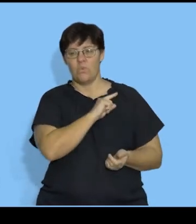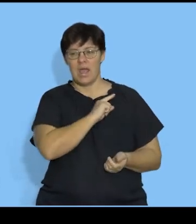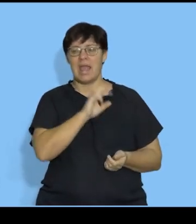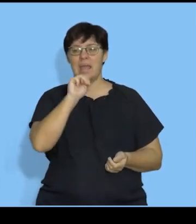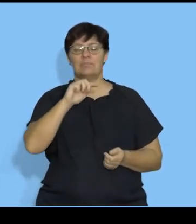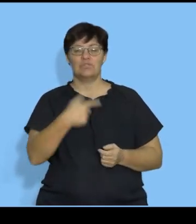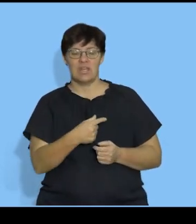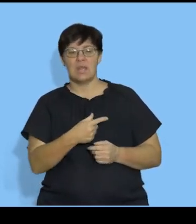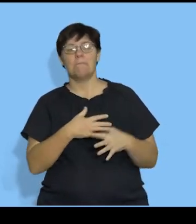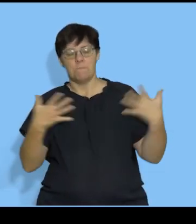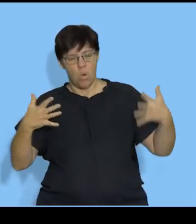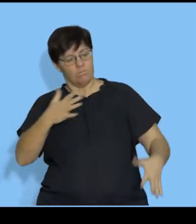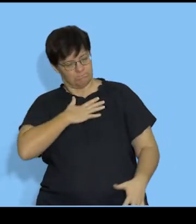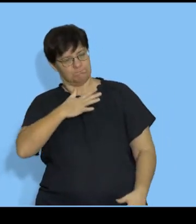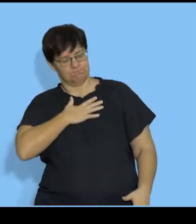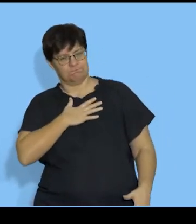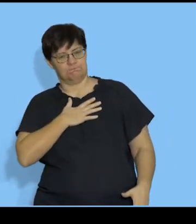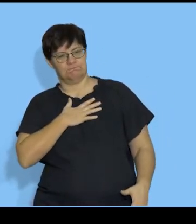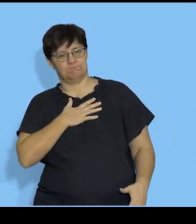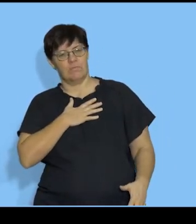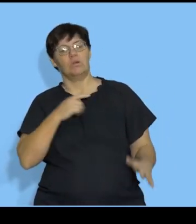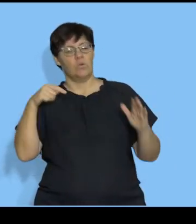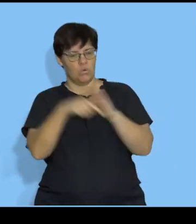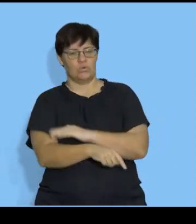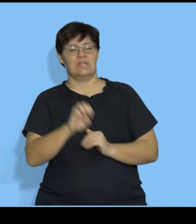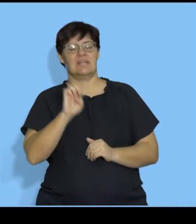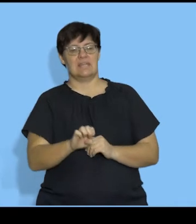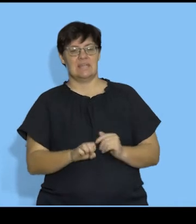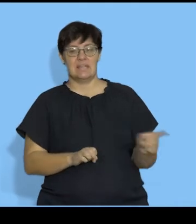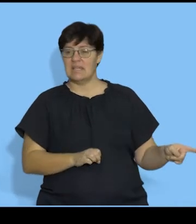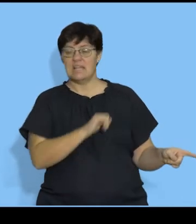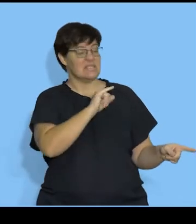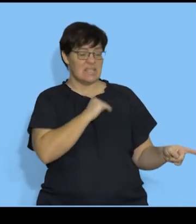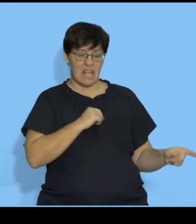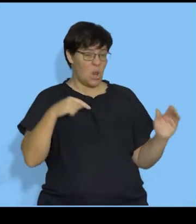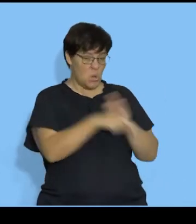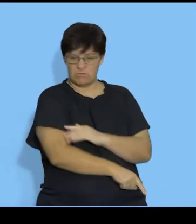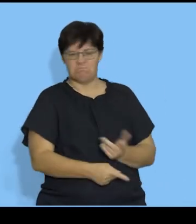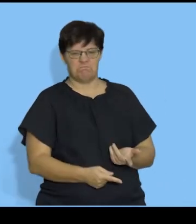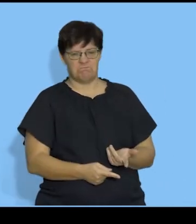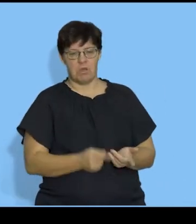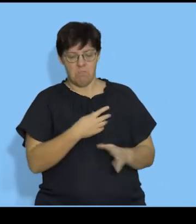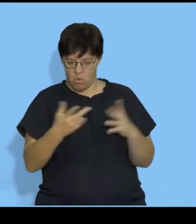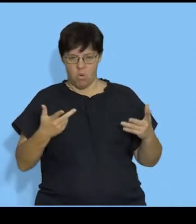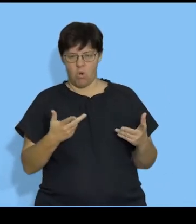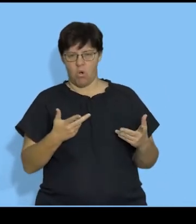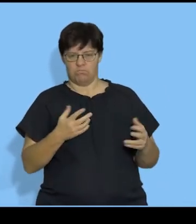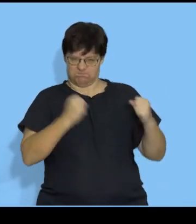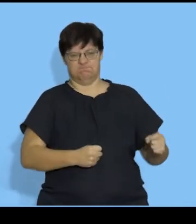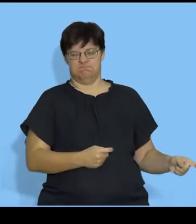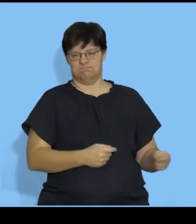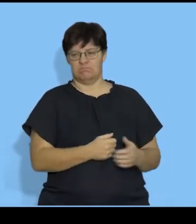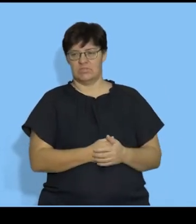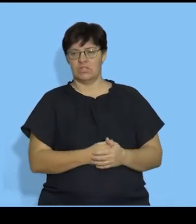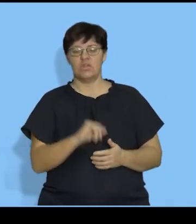greater willingness, to lose electrons than zinc. All right. And then zinc cannot